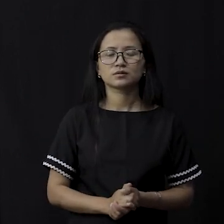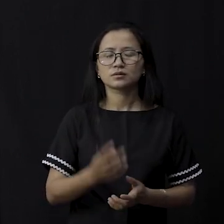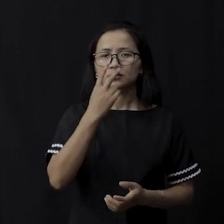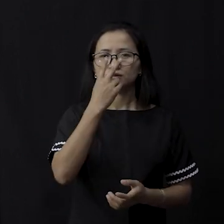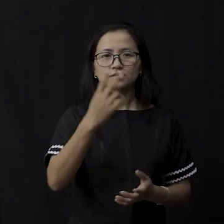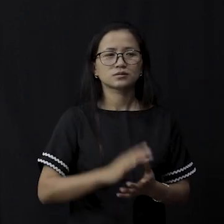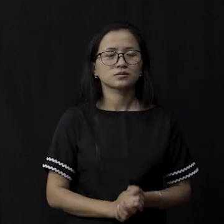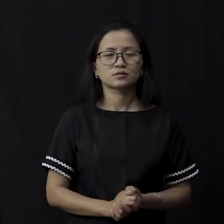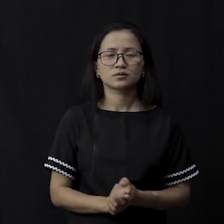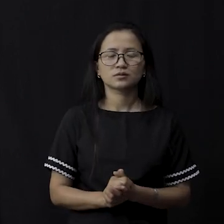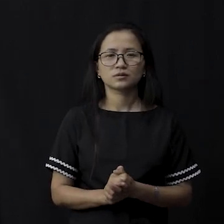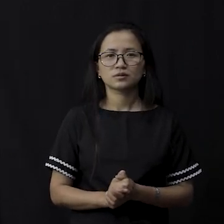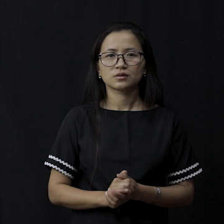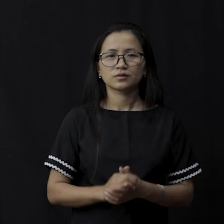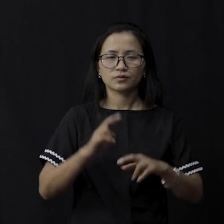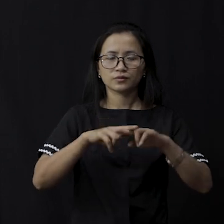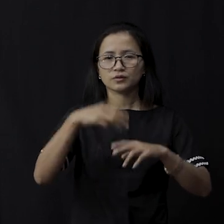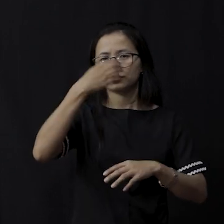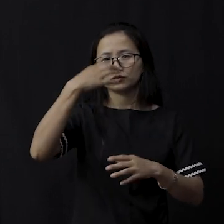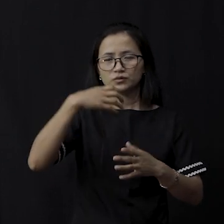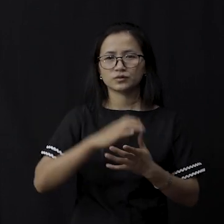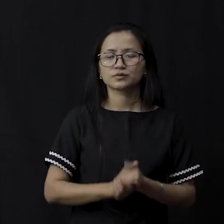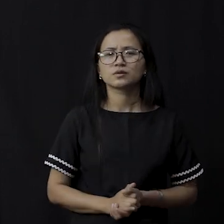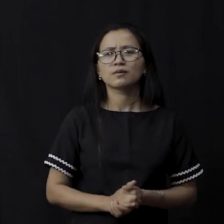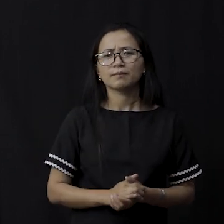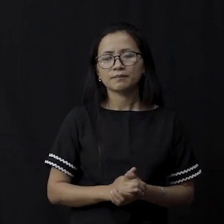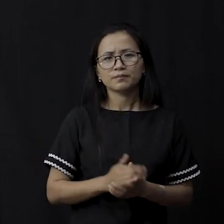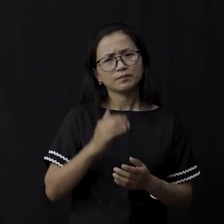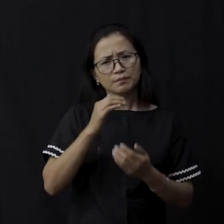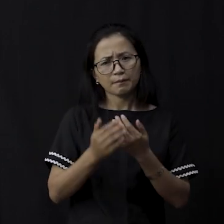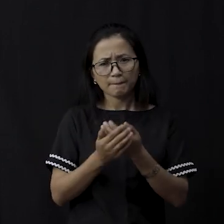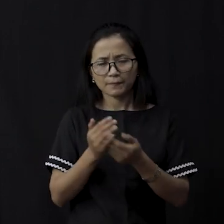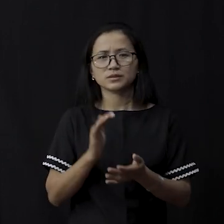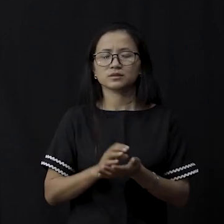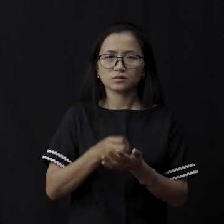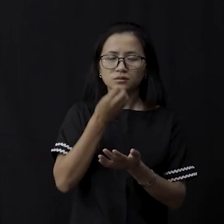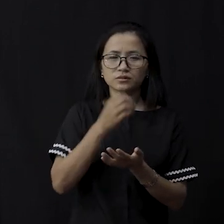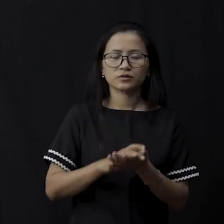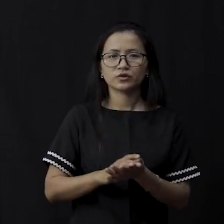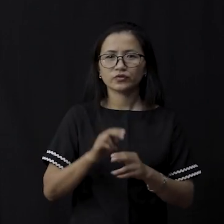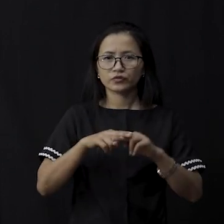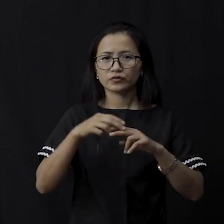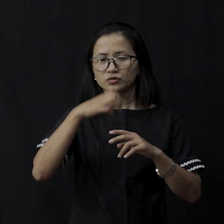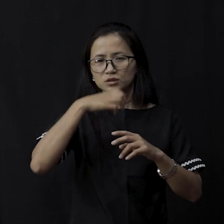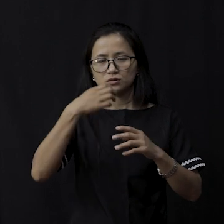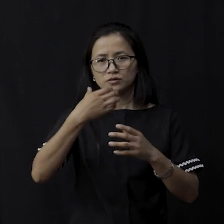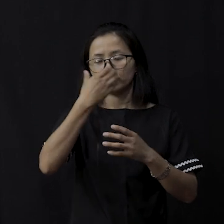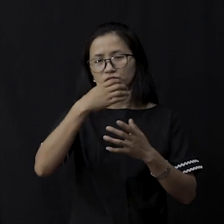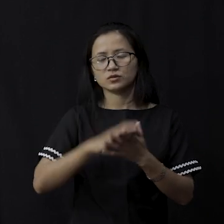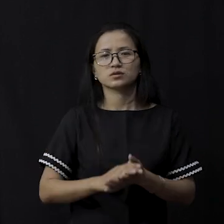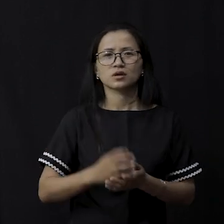see, the vitamins. Fruits. So you must eat fruits, okay? You must eat fruits, you must eat carrots, vegetables,